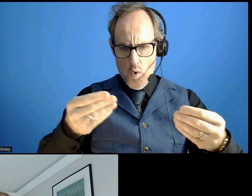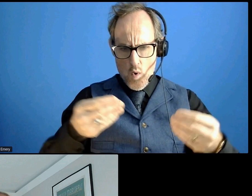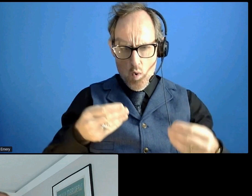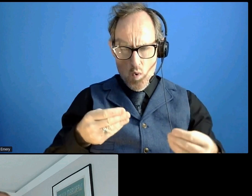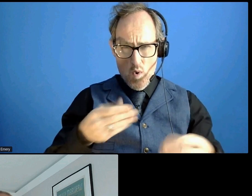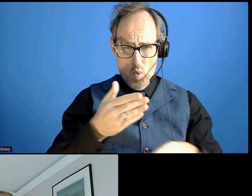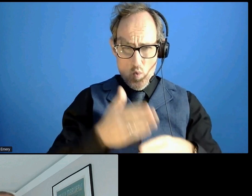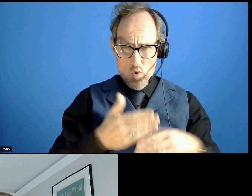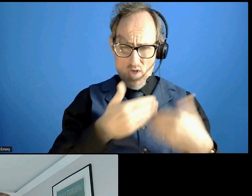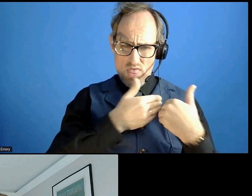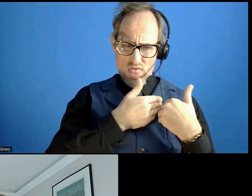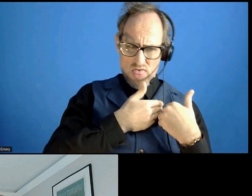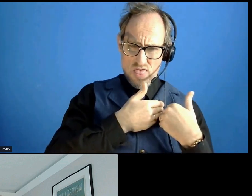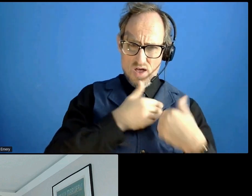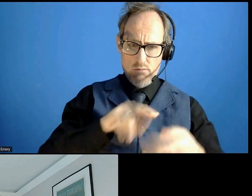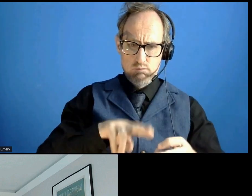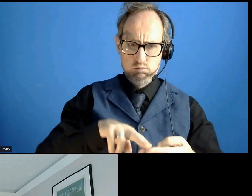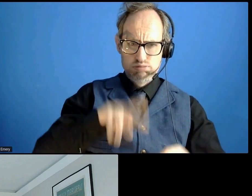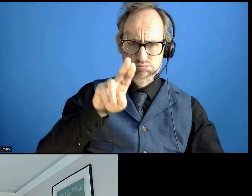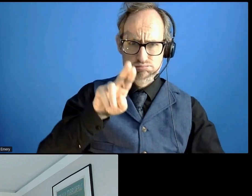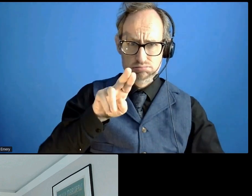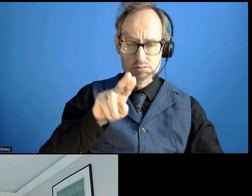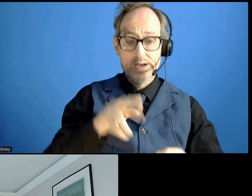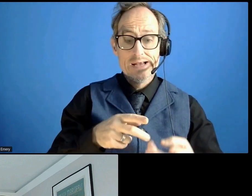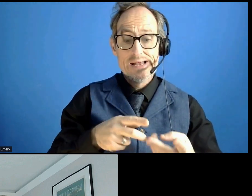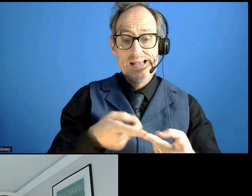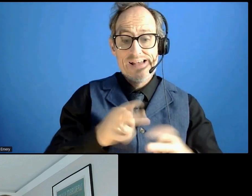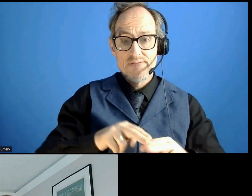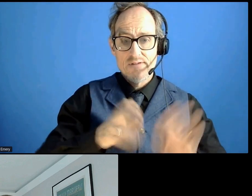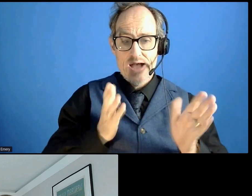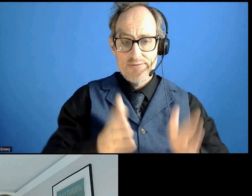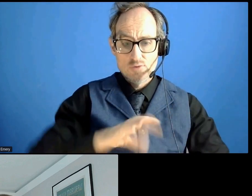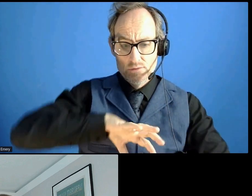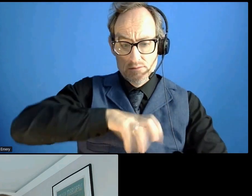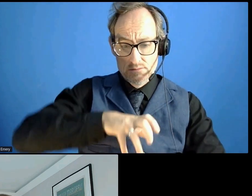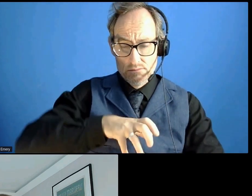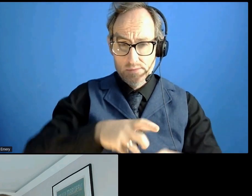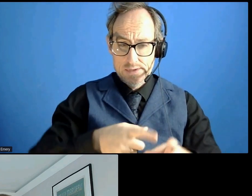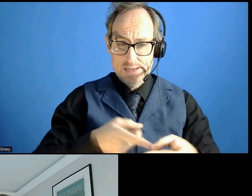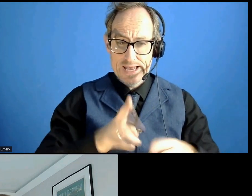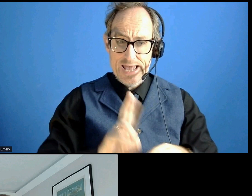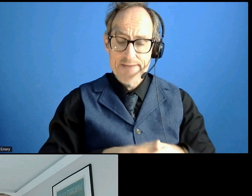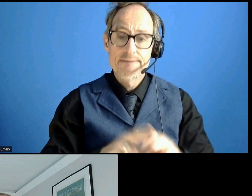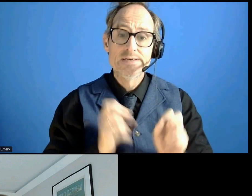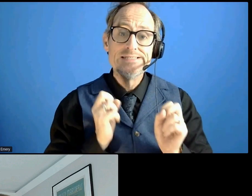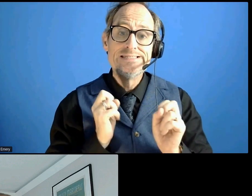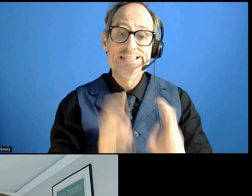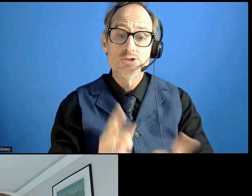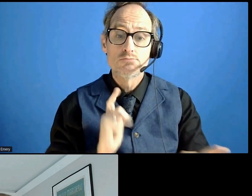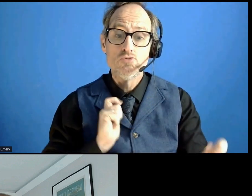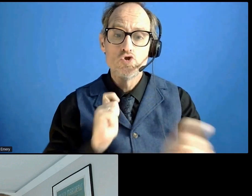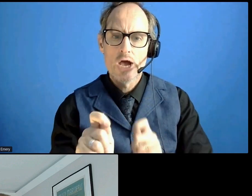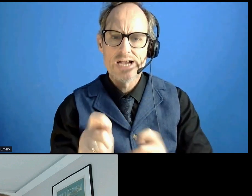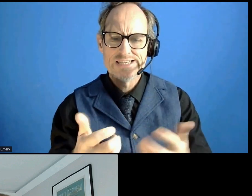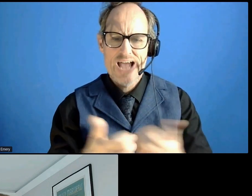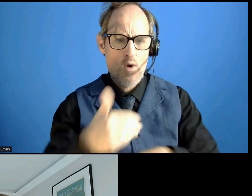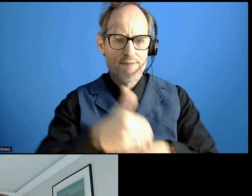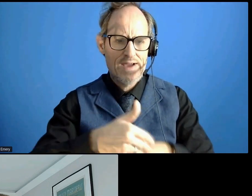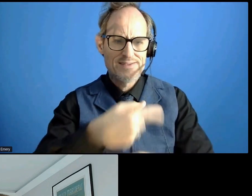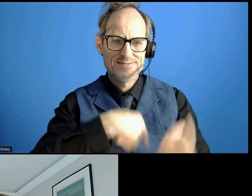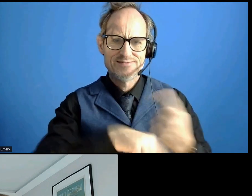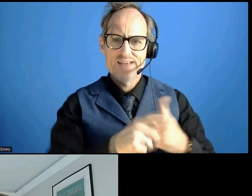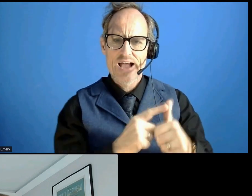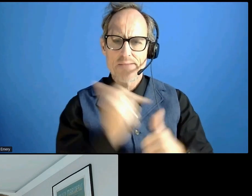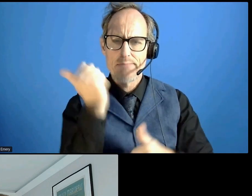a system change, what does that mean to me? So again, that was a interesting conversation to have.